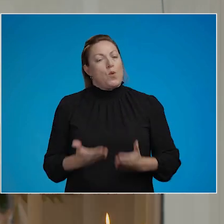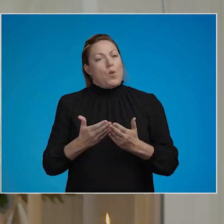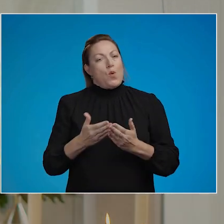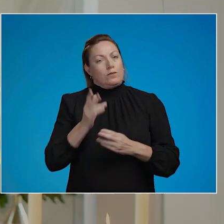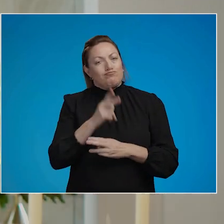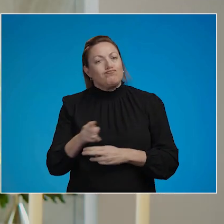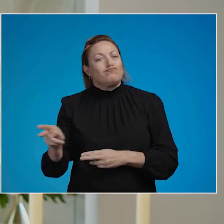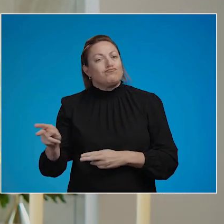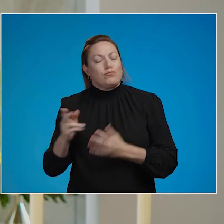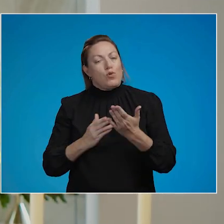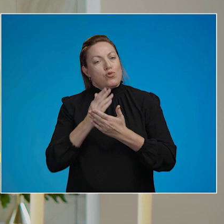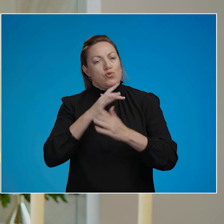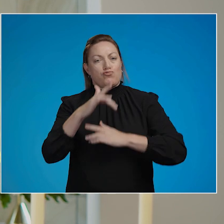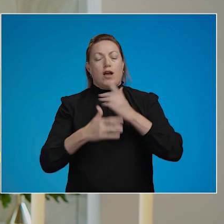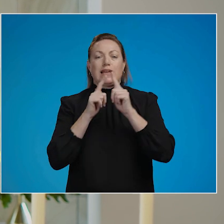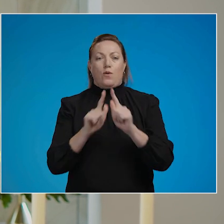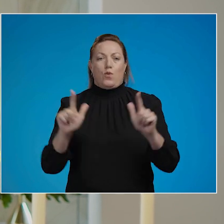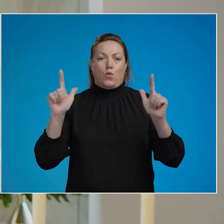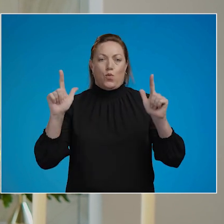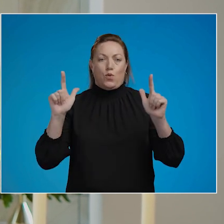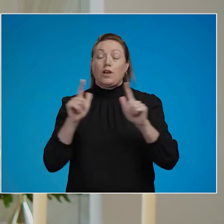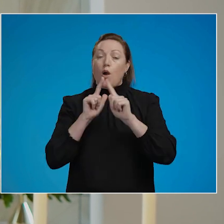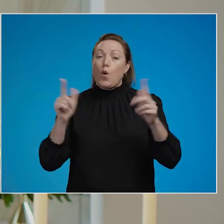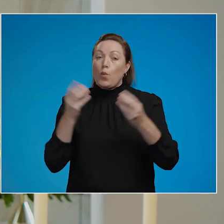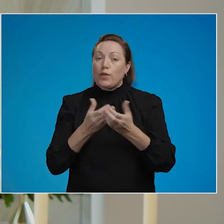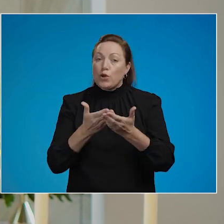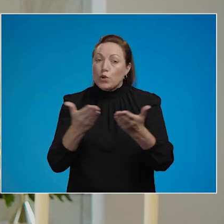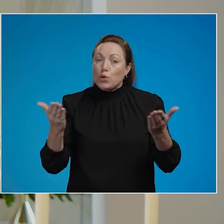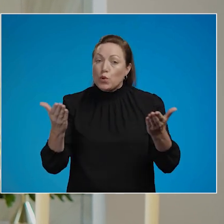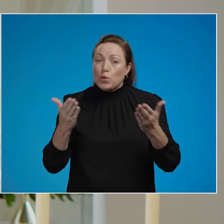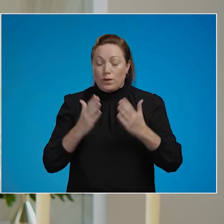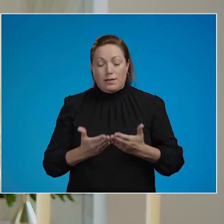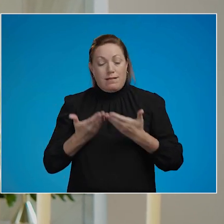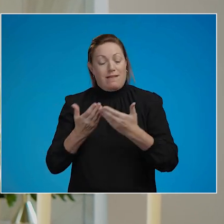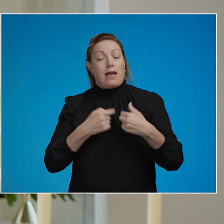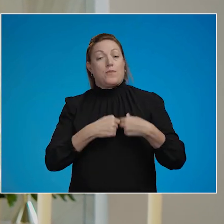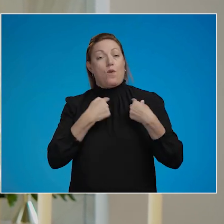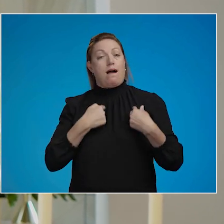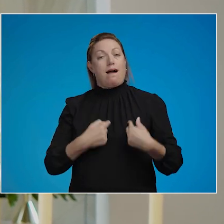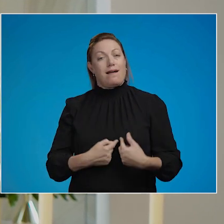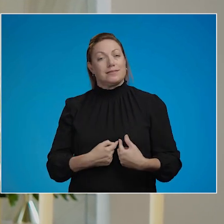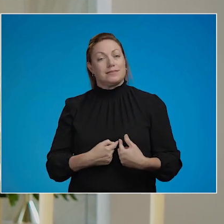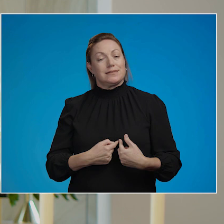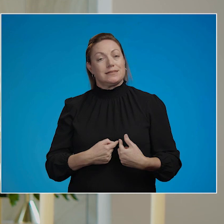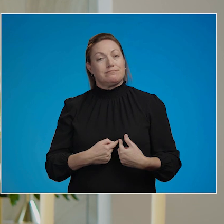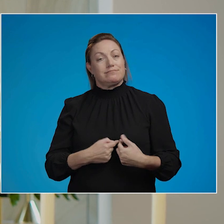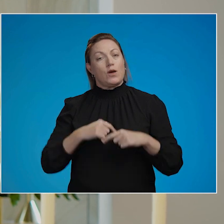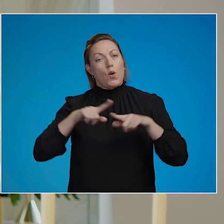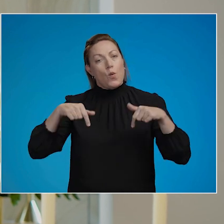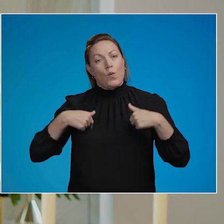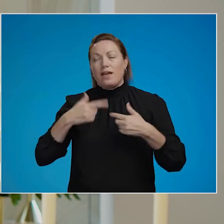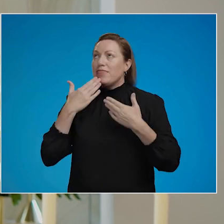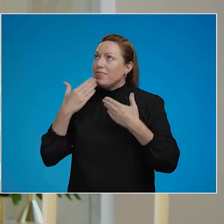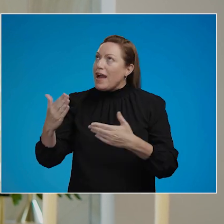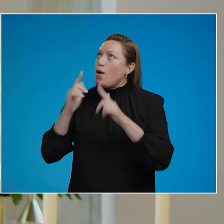Christ our Lord. Amen. And the Lord be with you. And with your spirit. Lift up your hearts.